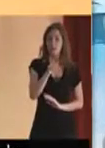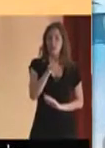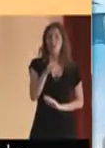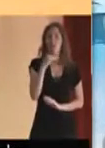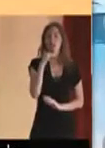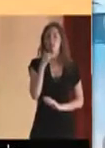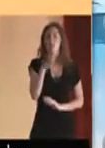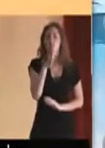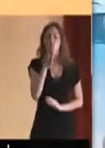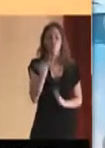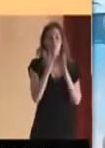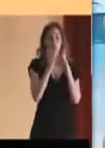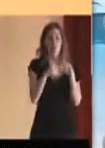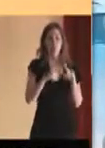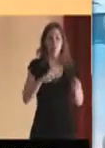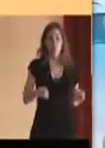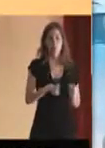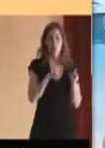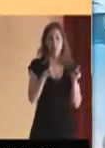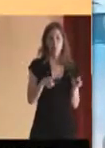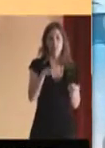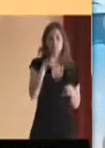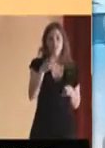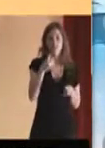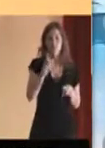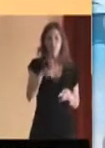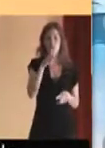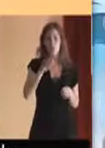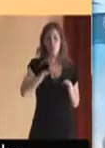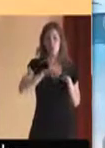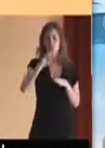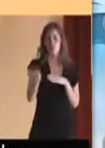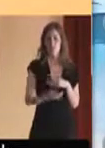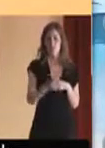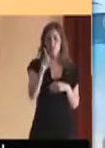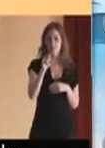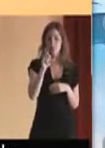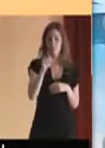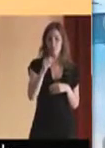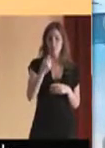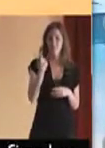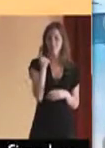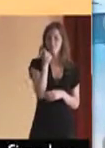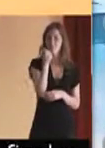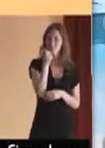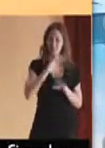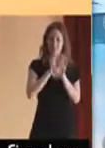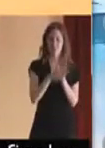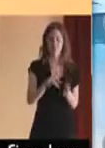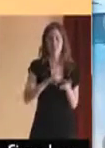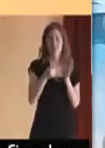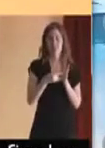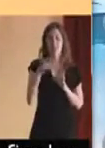this, because of the computational load, and it depends on the final price and the final speed of the